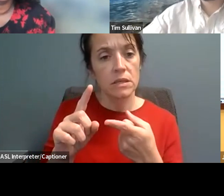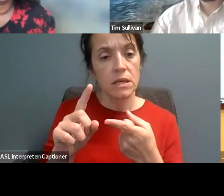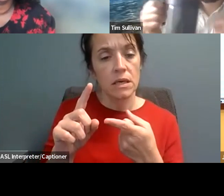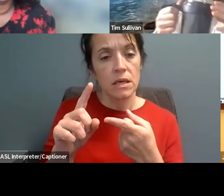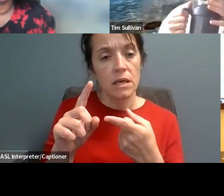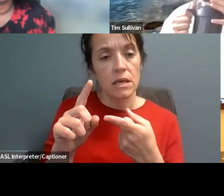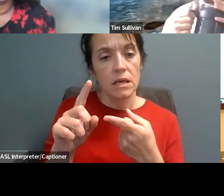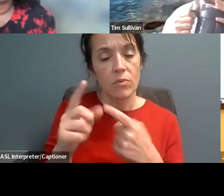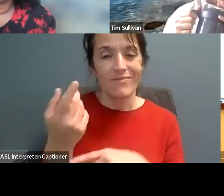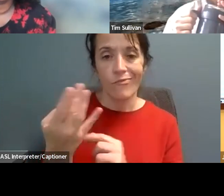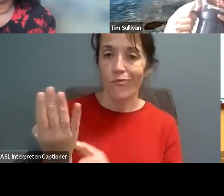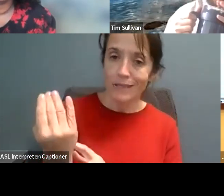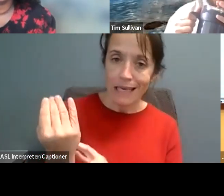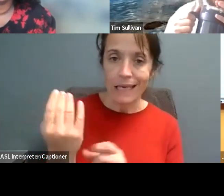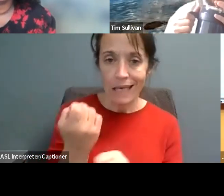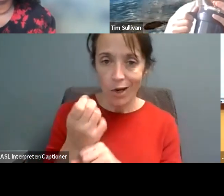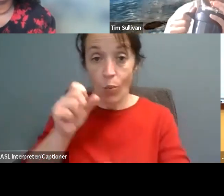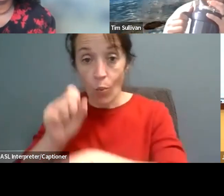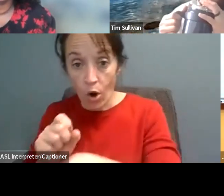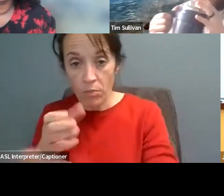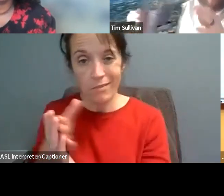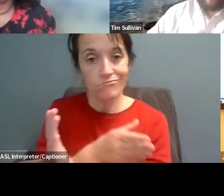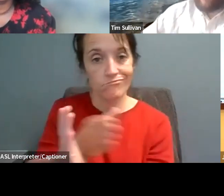than 14 years.